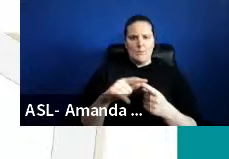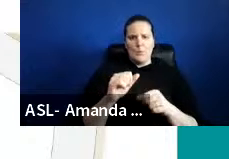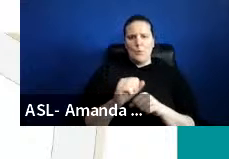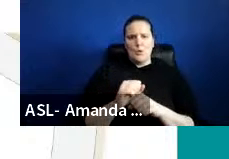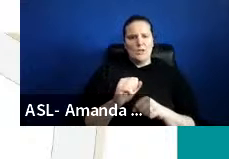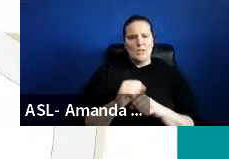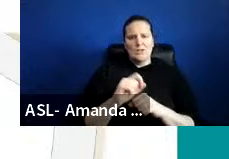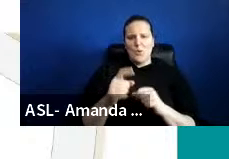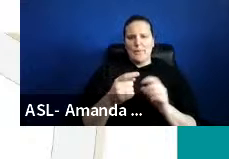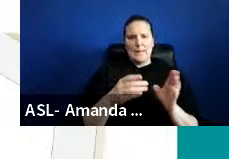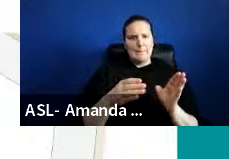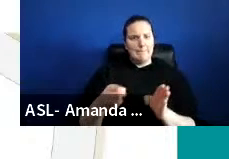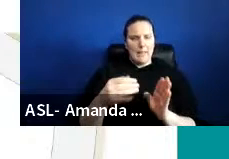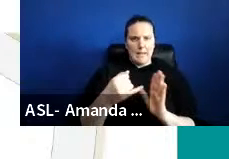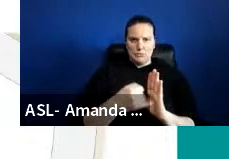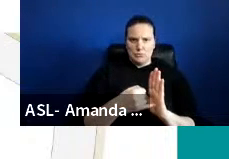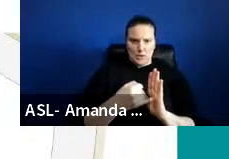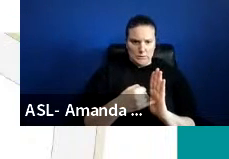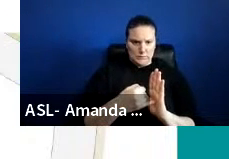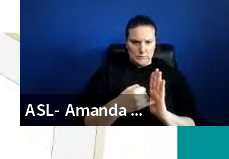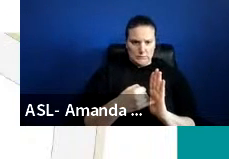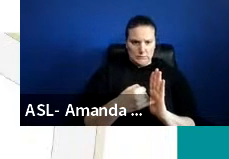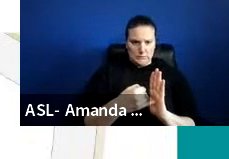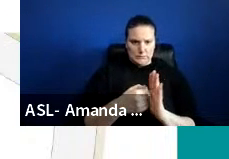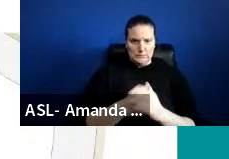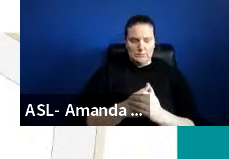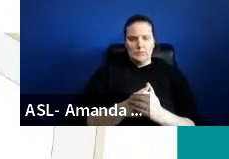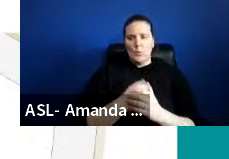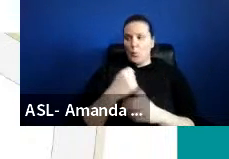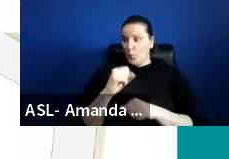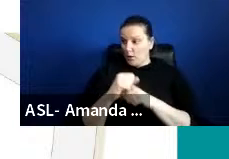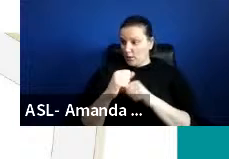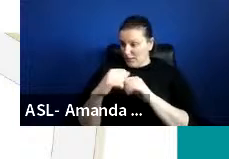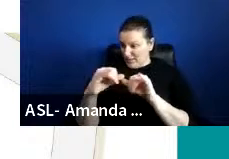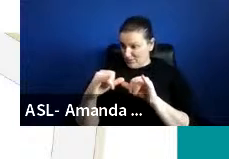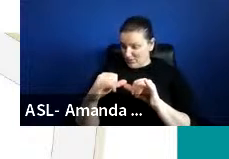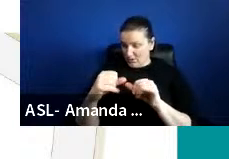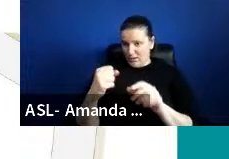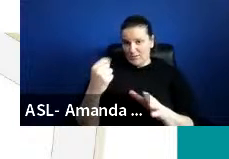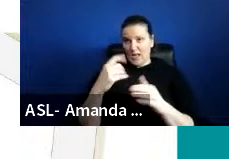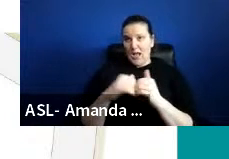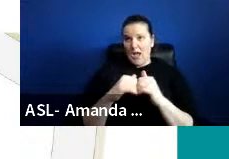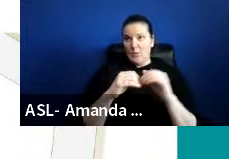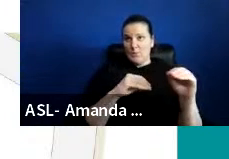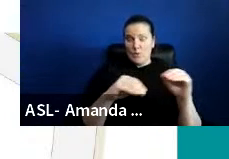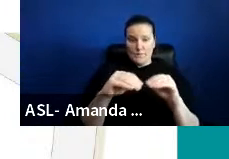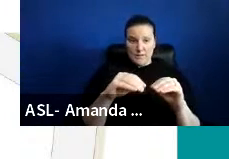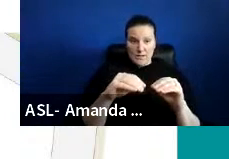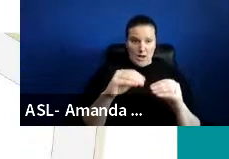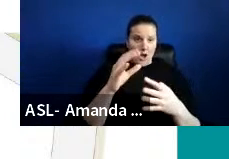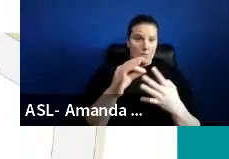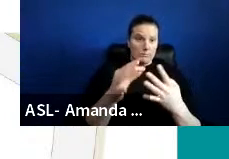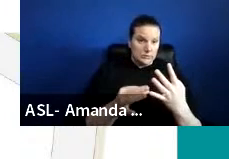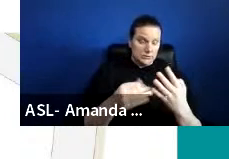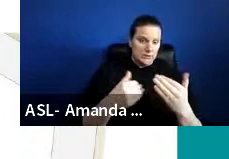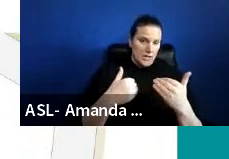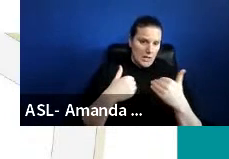in plan drawings right now and working with the engineers, understanding how things are moving and the options around. So